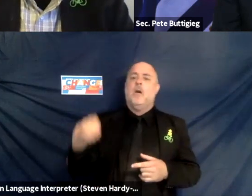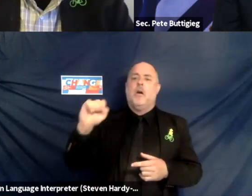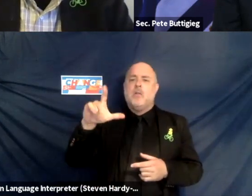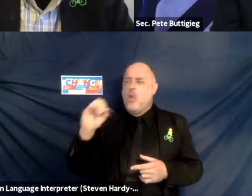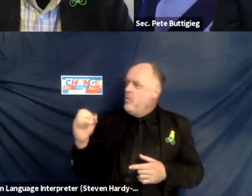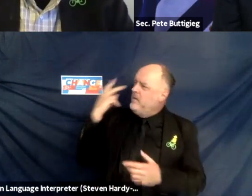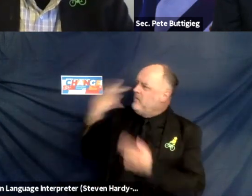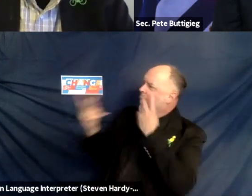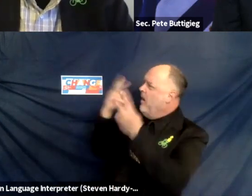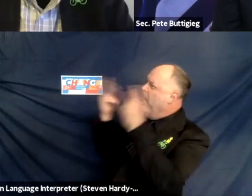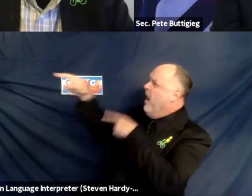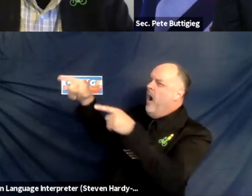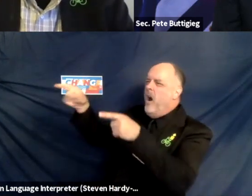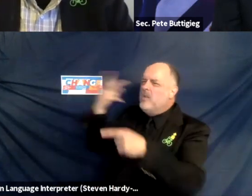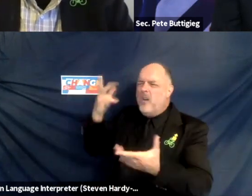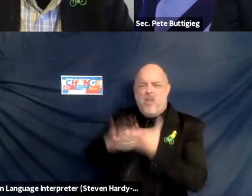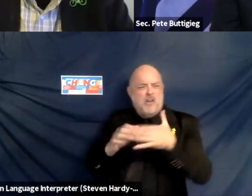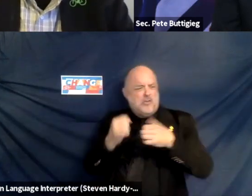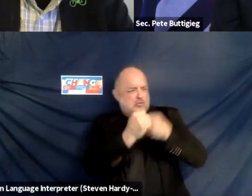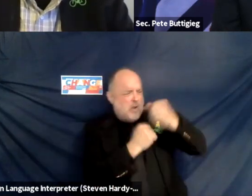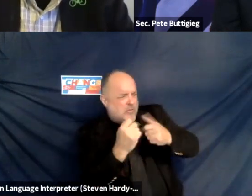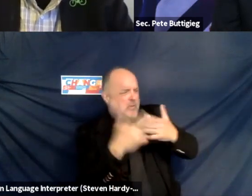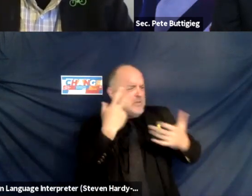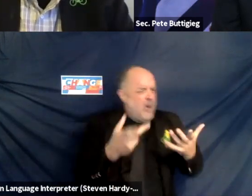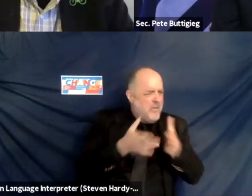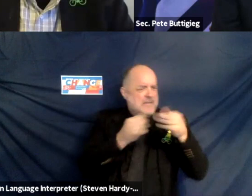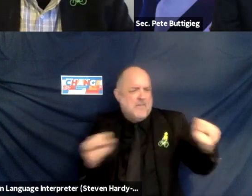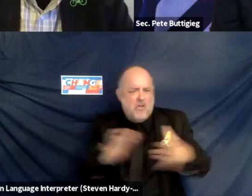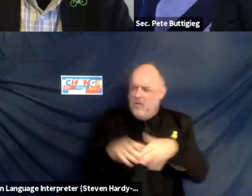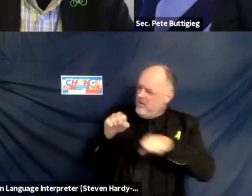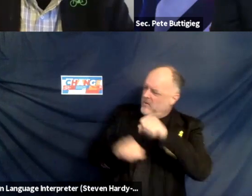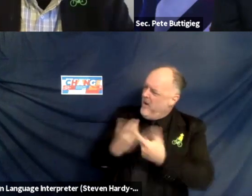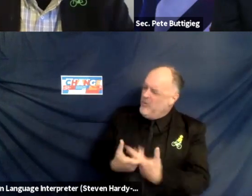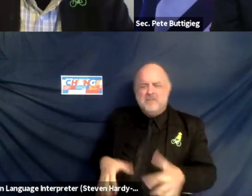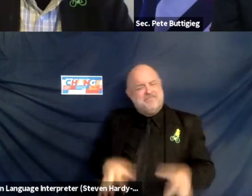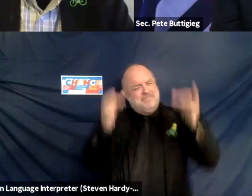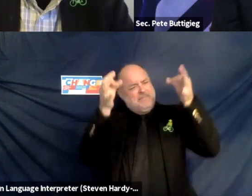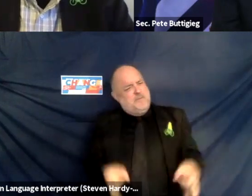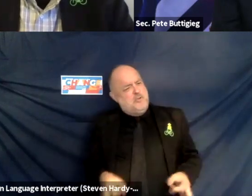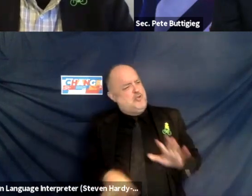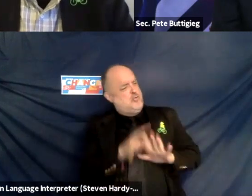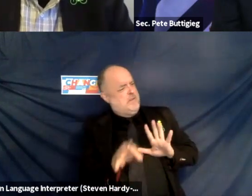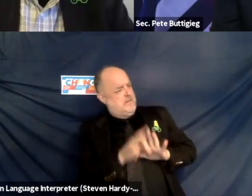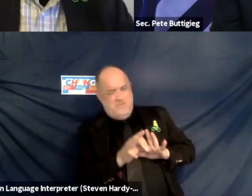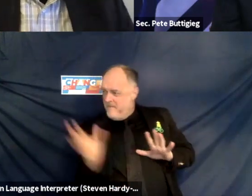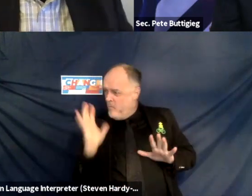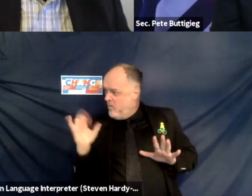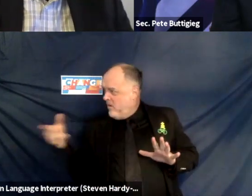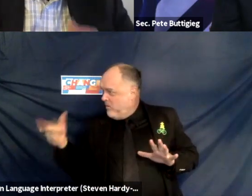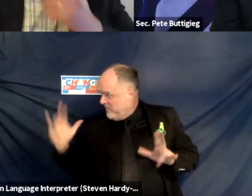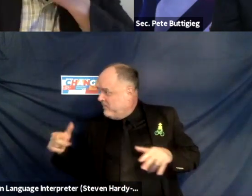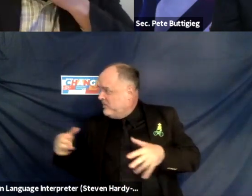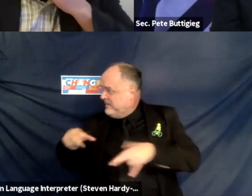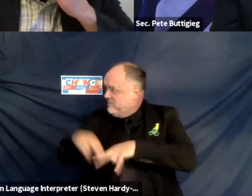great infrastructure and bike culture and conscious, intentional choices in countries that used to be as car dependent as we are in many